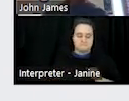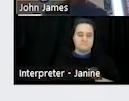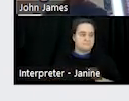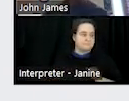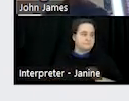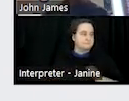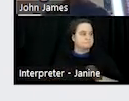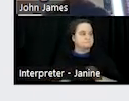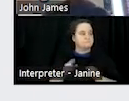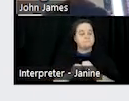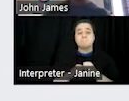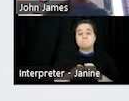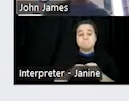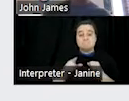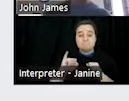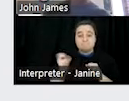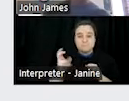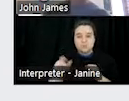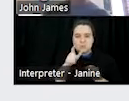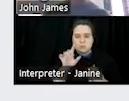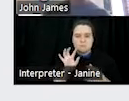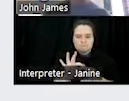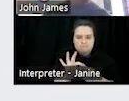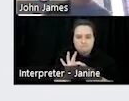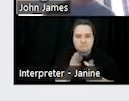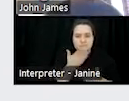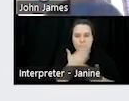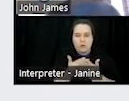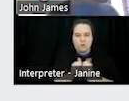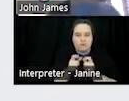John, how about you? Who are you really connected with at college?